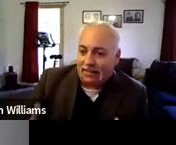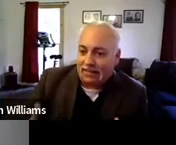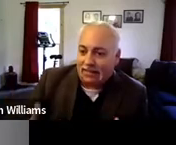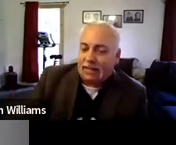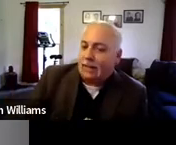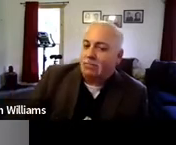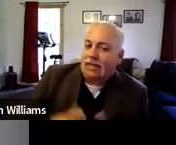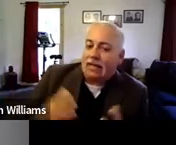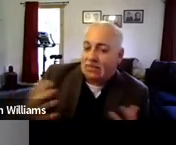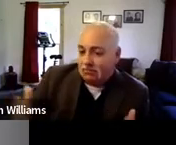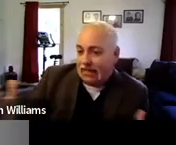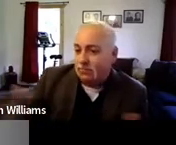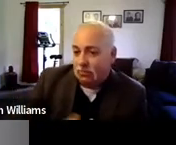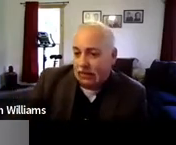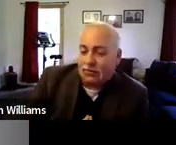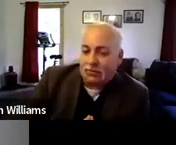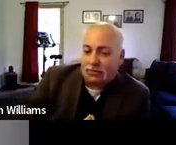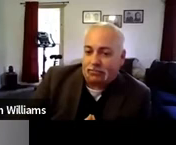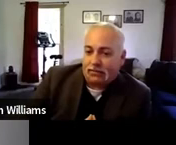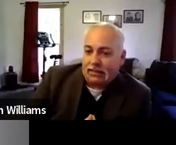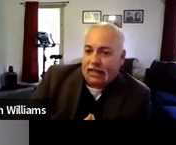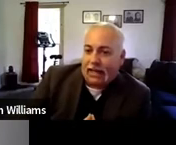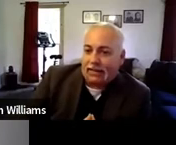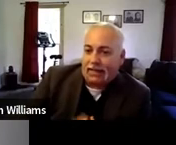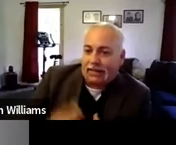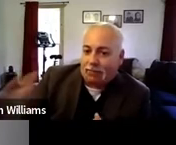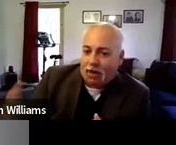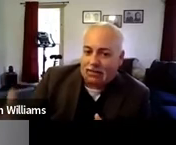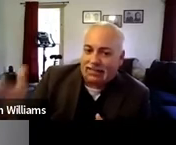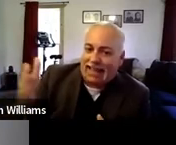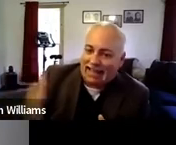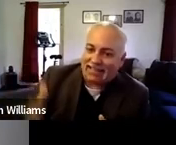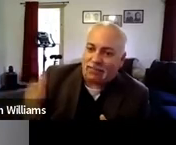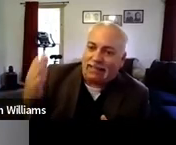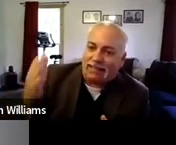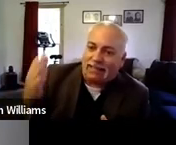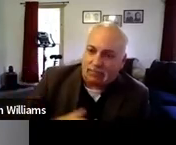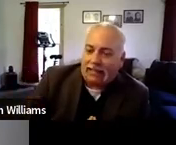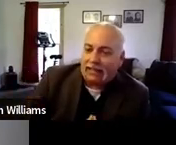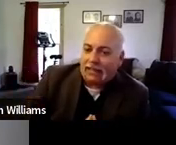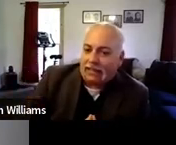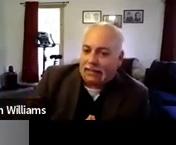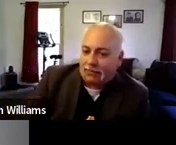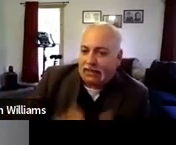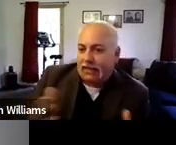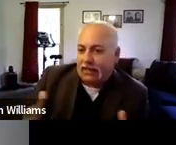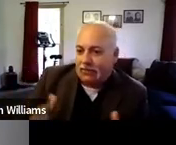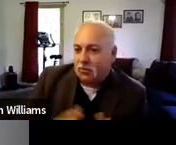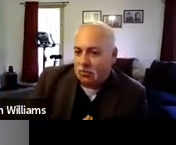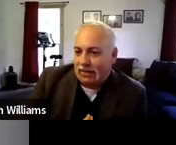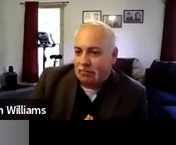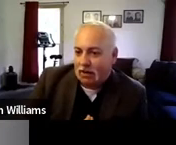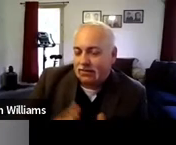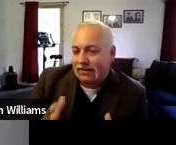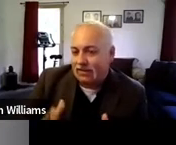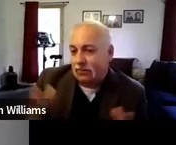representatives, sometimes directly through the people, and then that policy has to be implemented. Individuals who